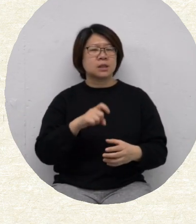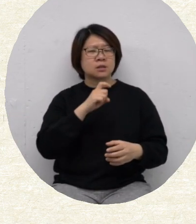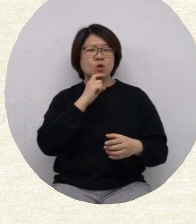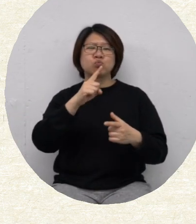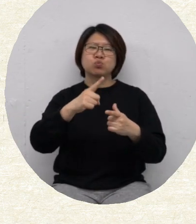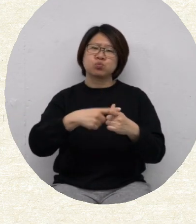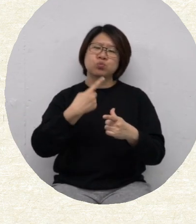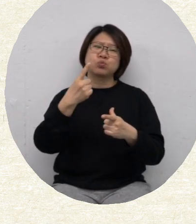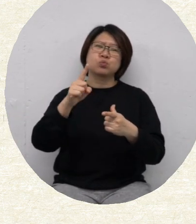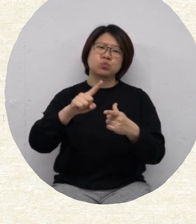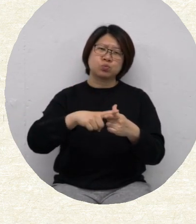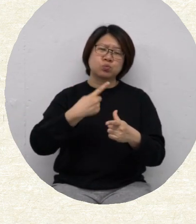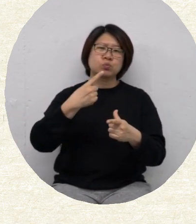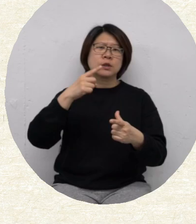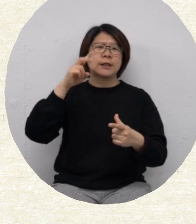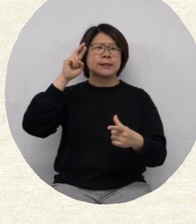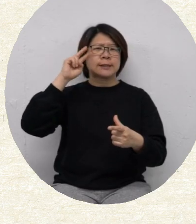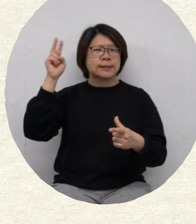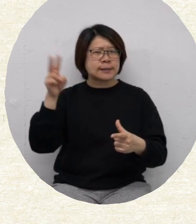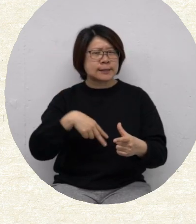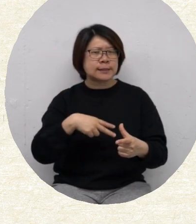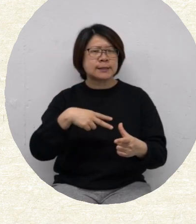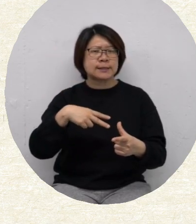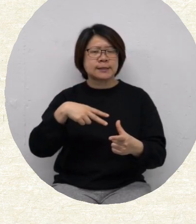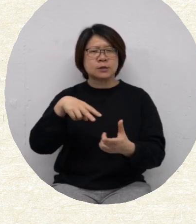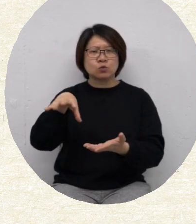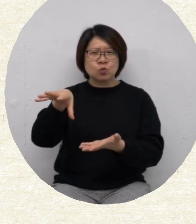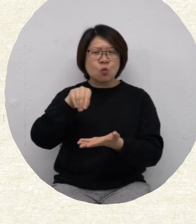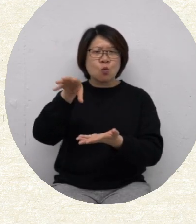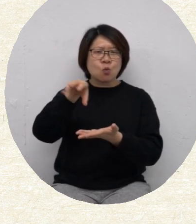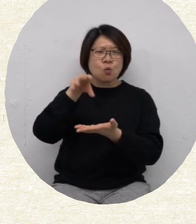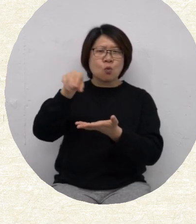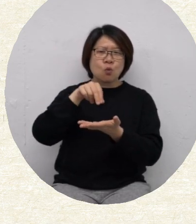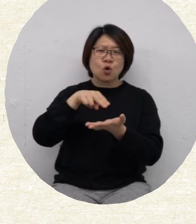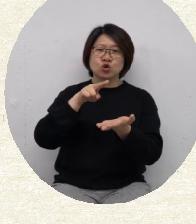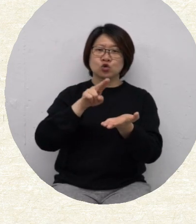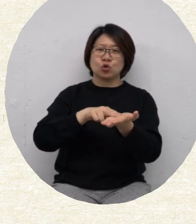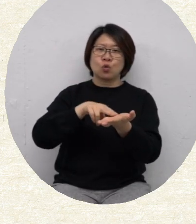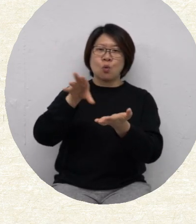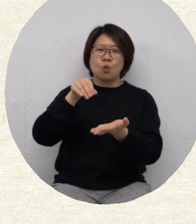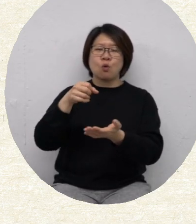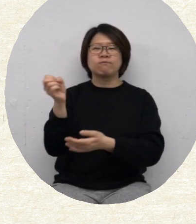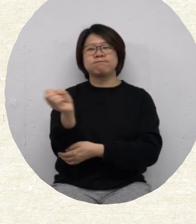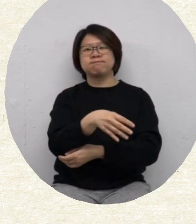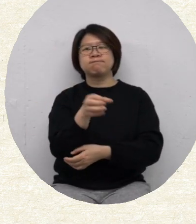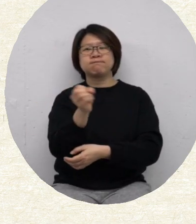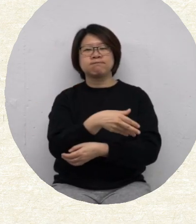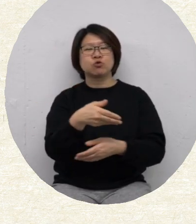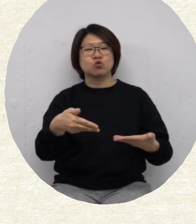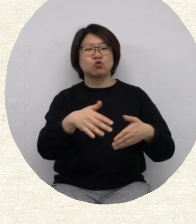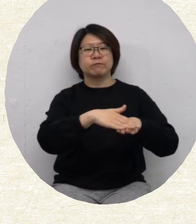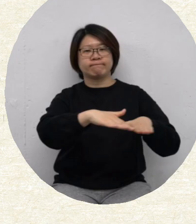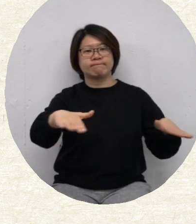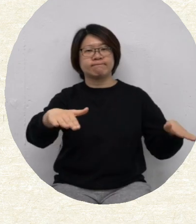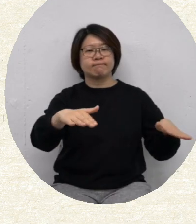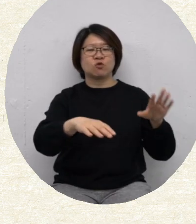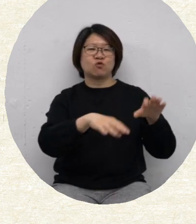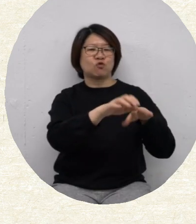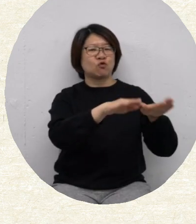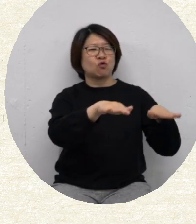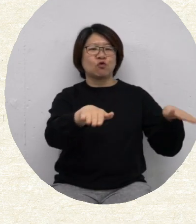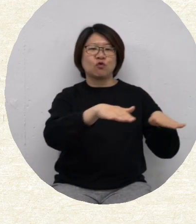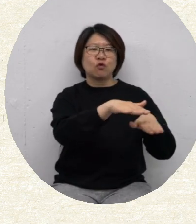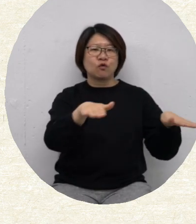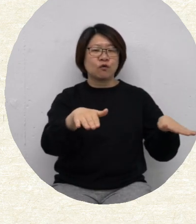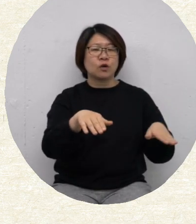quickly discarded, I consider the sense of time that seems both temporary and lasting.